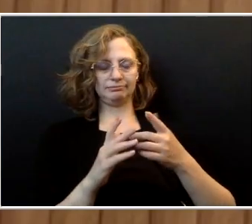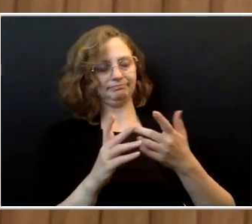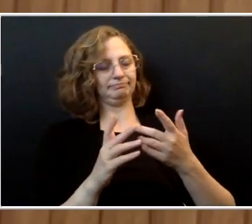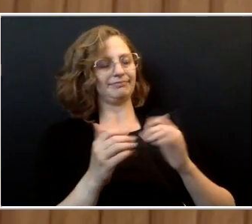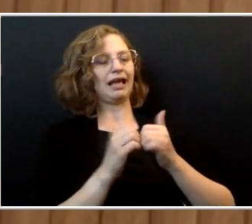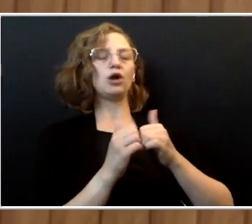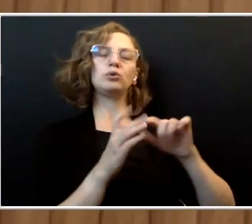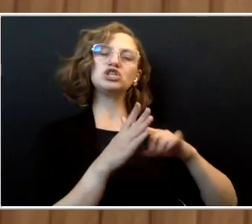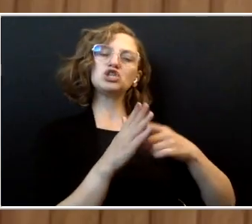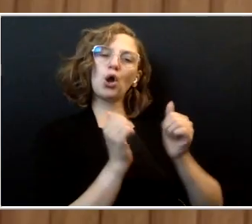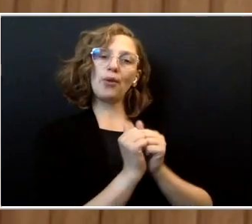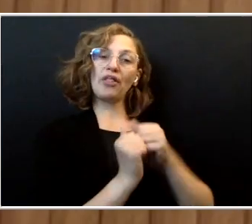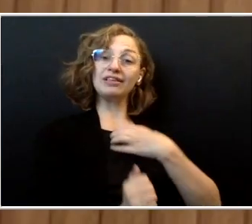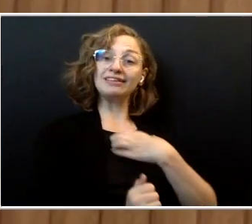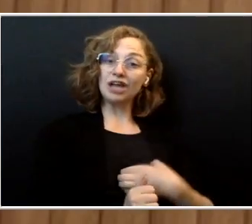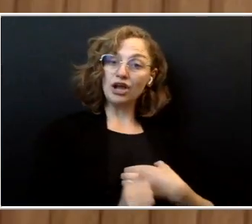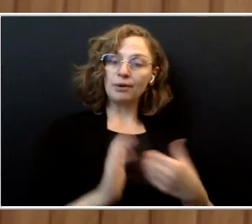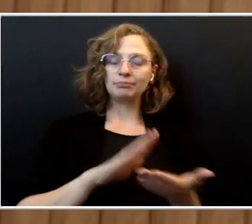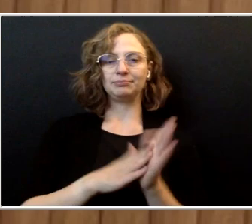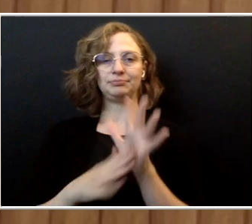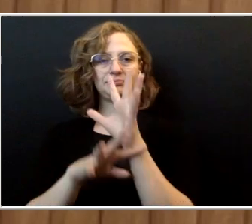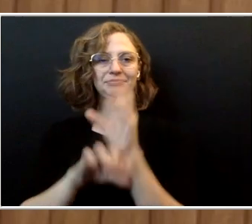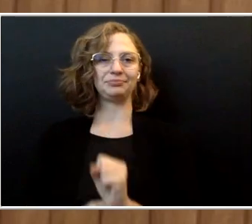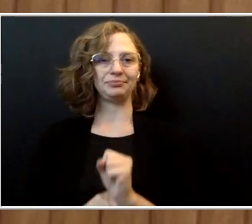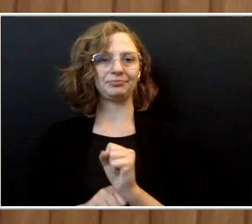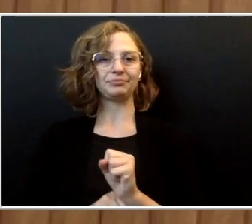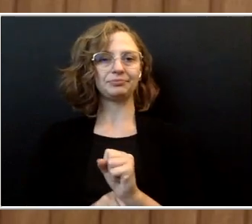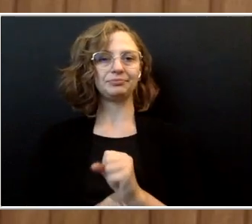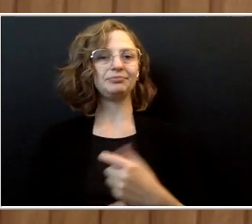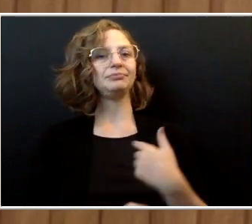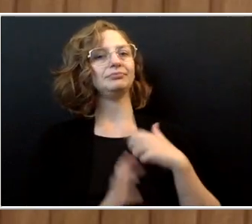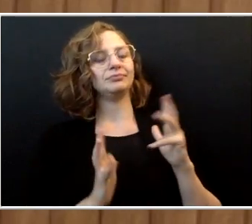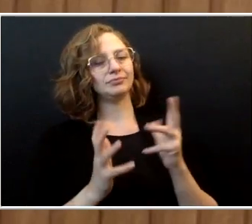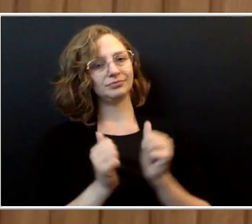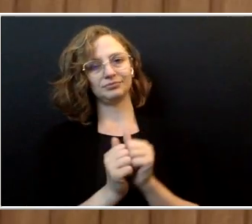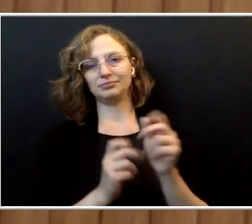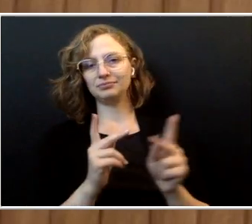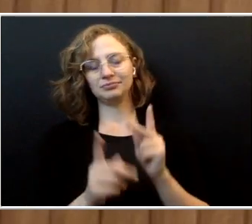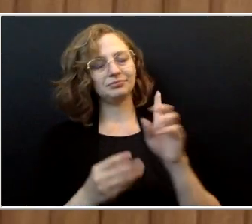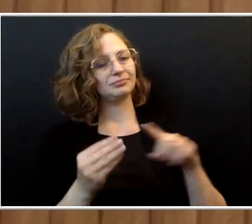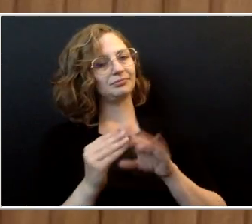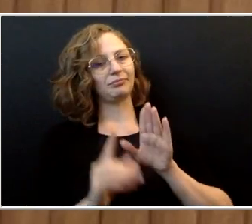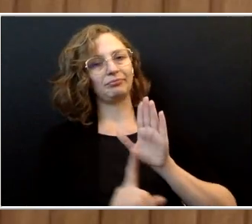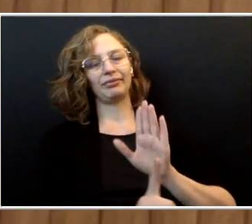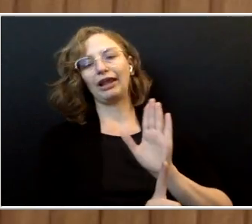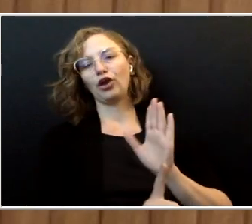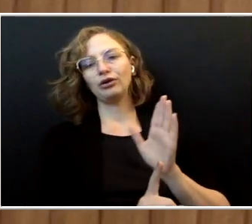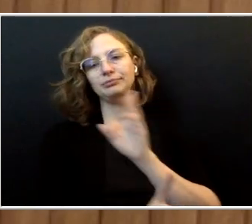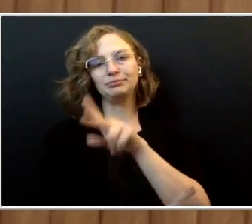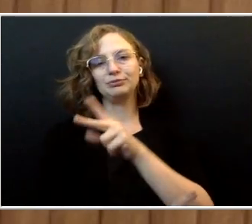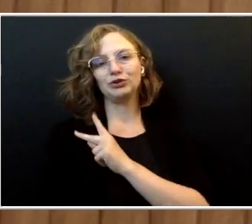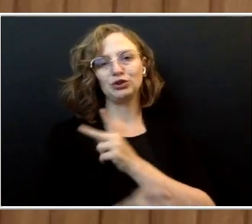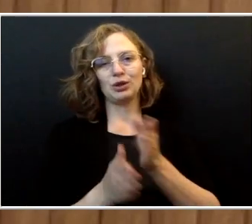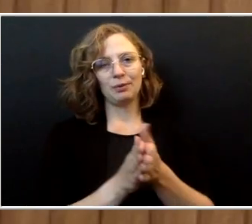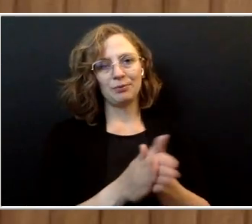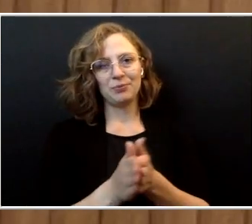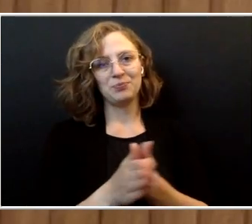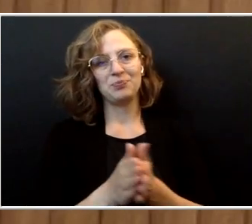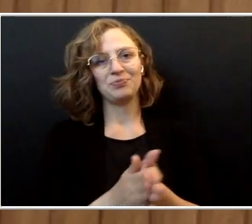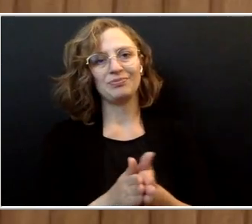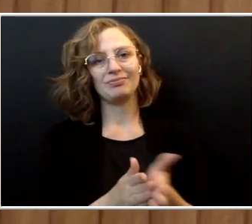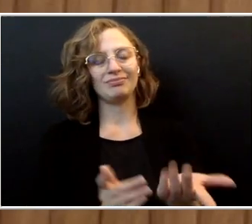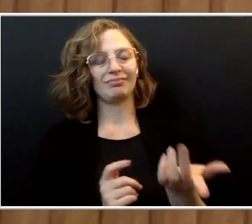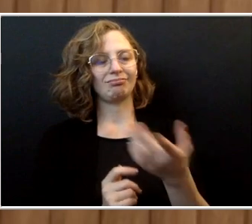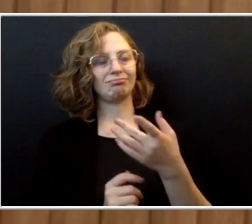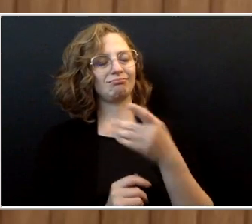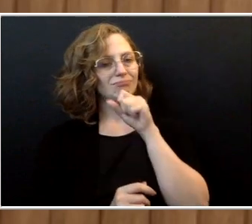Absolutely. I talk to a lot of people about, their personal motivations, and maybe I love to talk here today about the functionality. So for